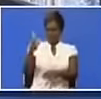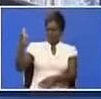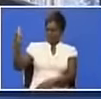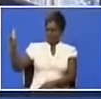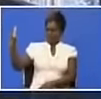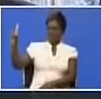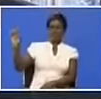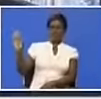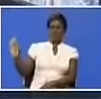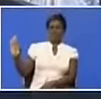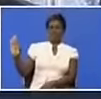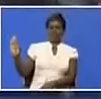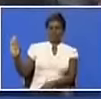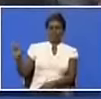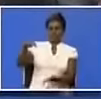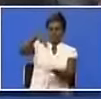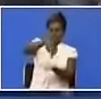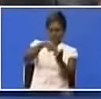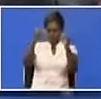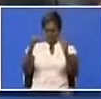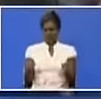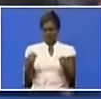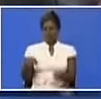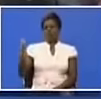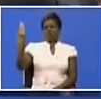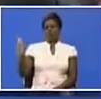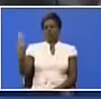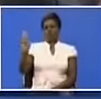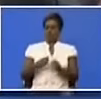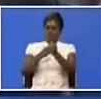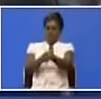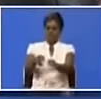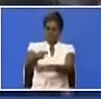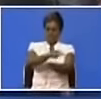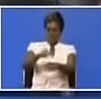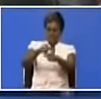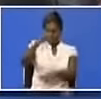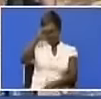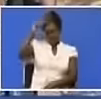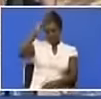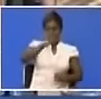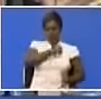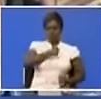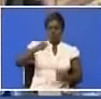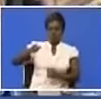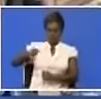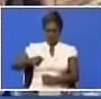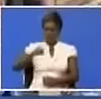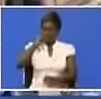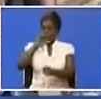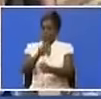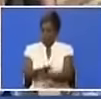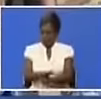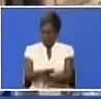Defense Forces. We stand firm. And so the head of state led the nation in honoring the souls of the fallen soldiers, promising